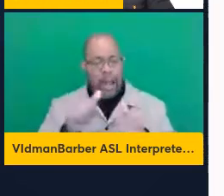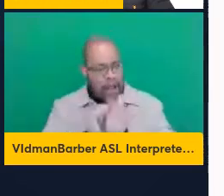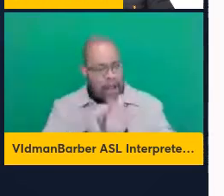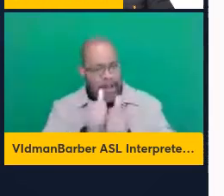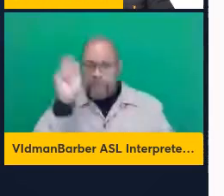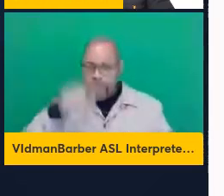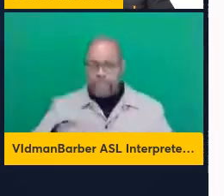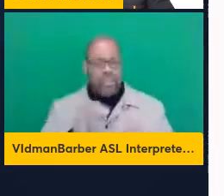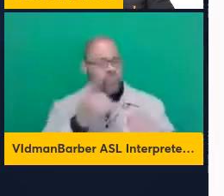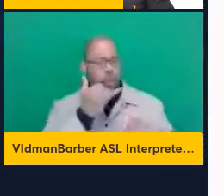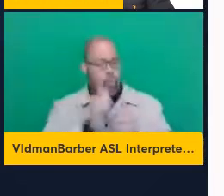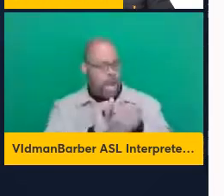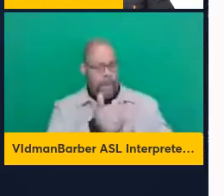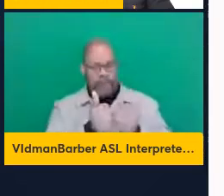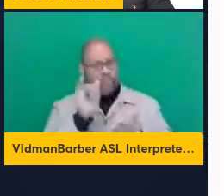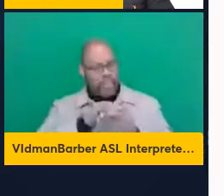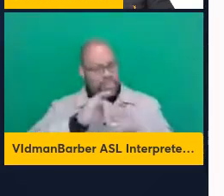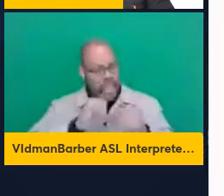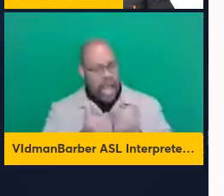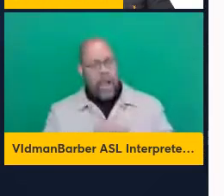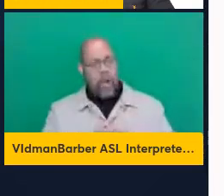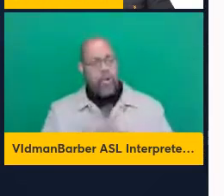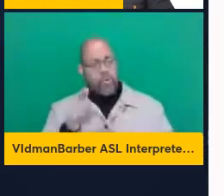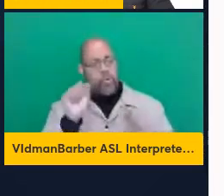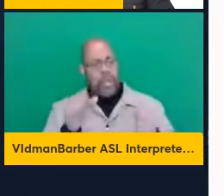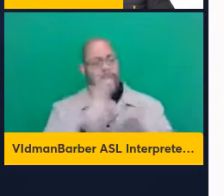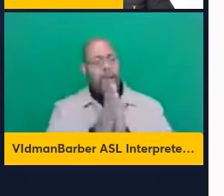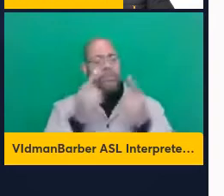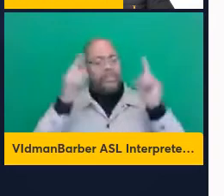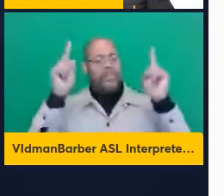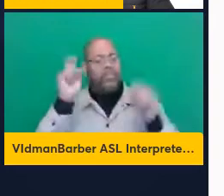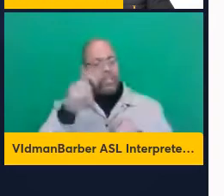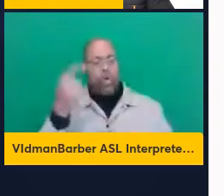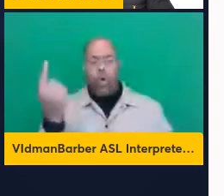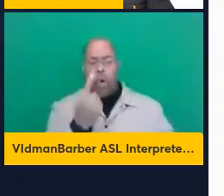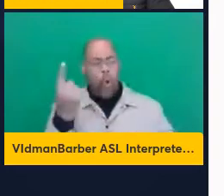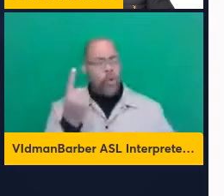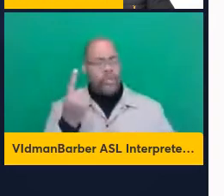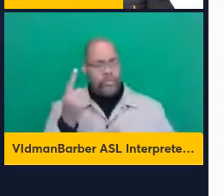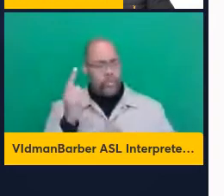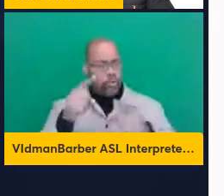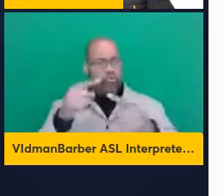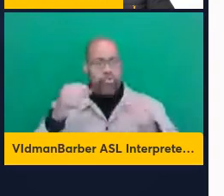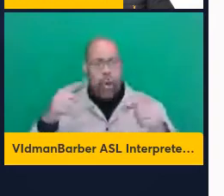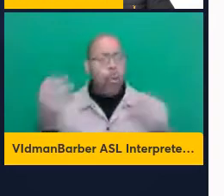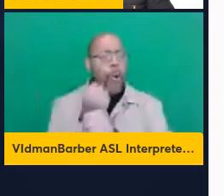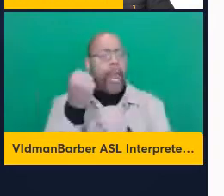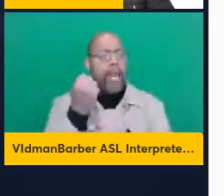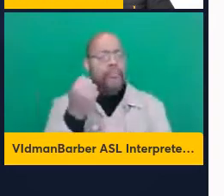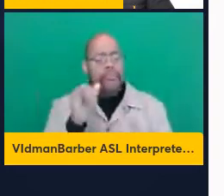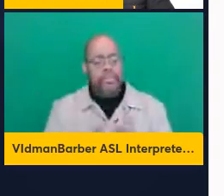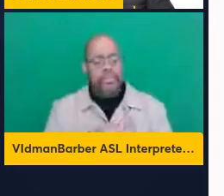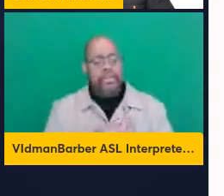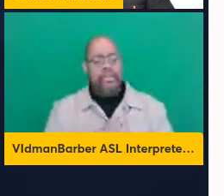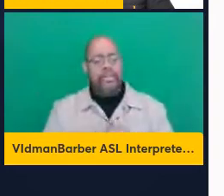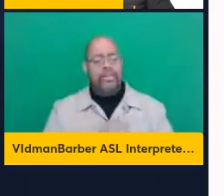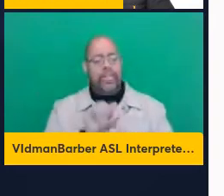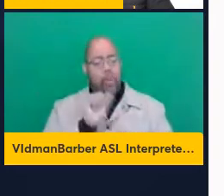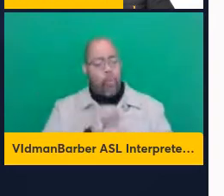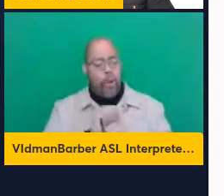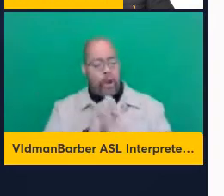competitive. This is how you can be successful. You need to always go to win. And so that work ethic of